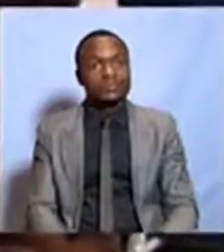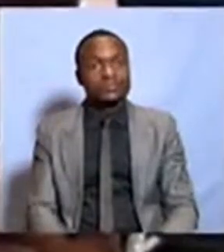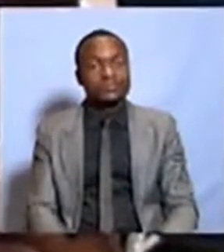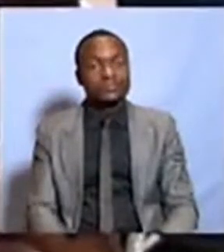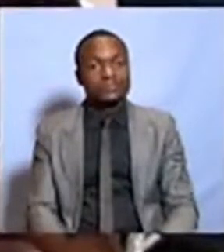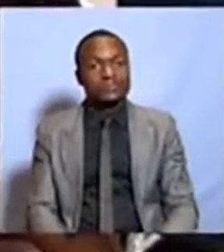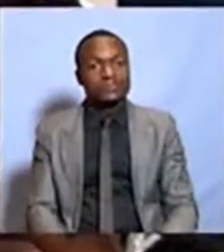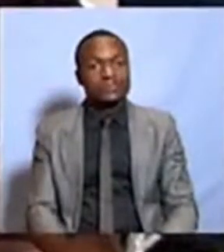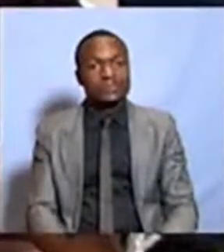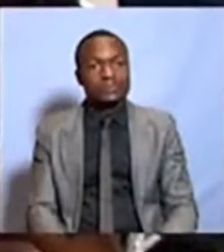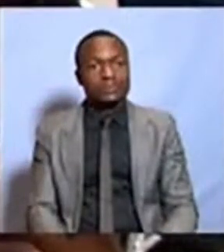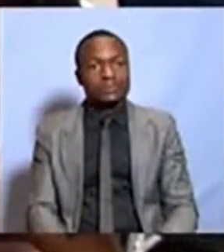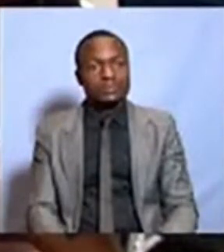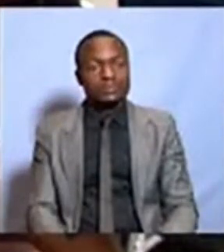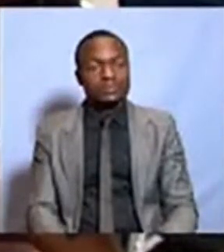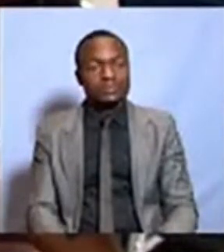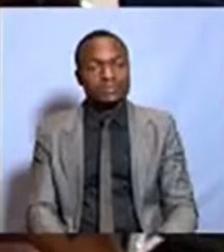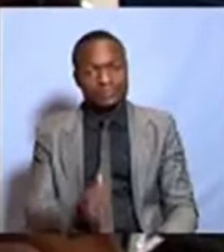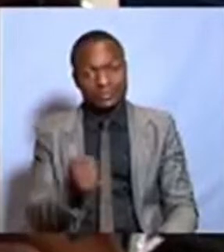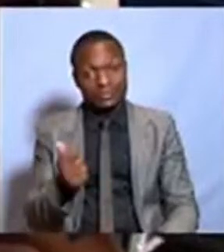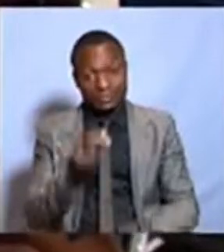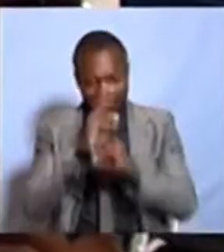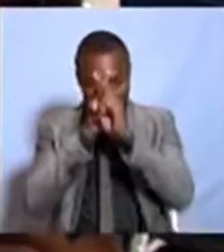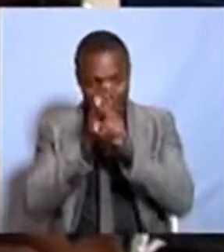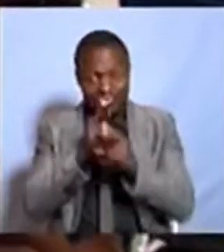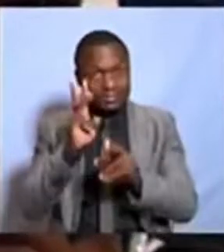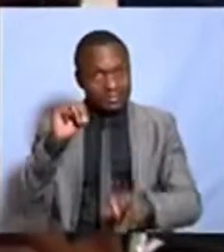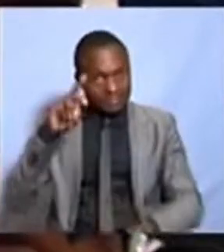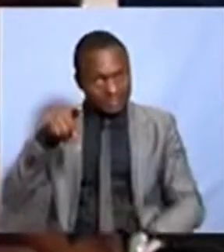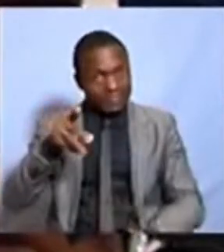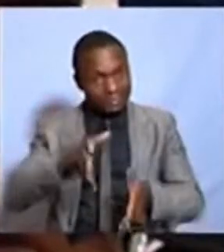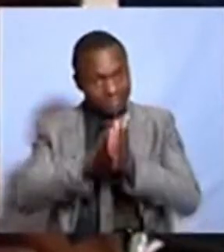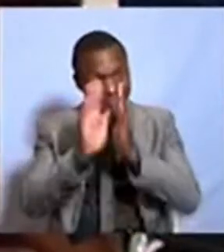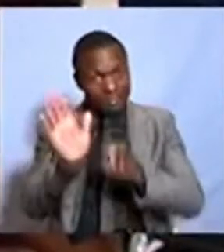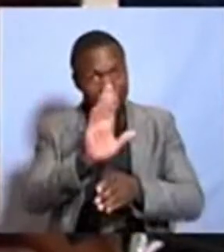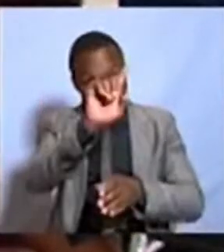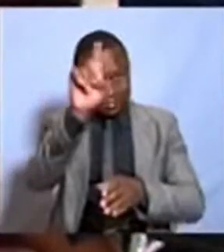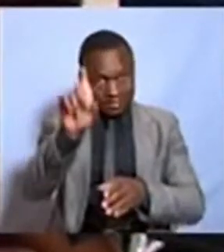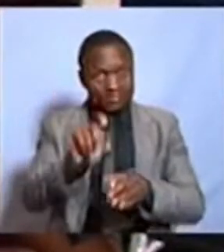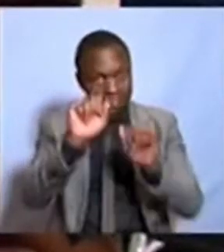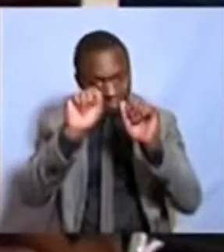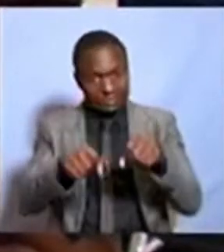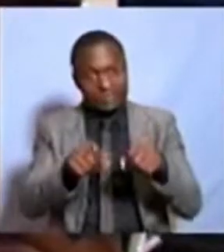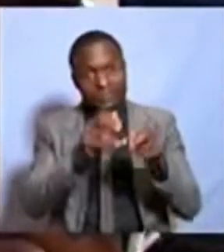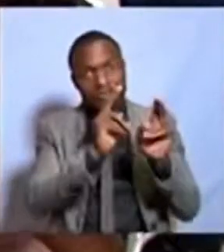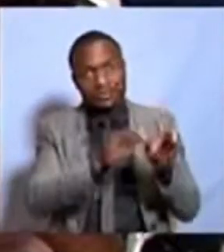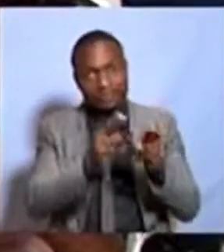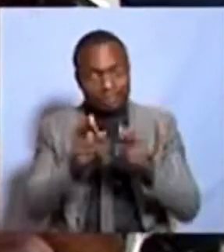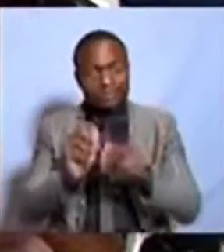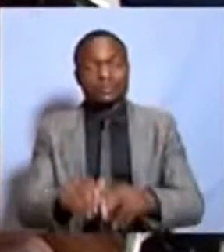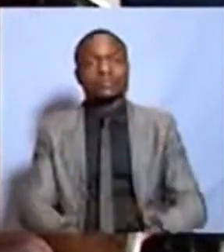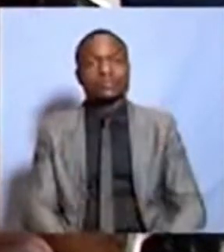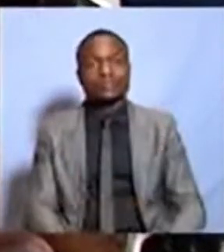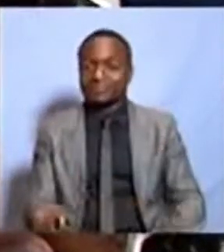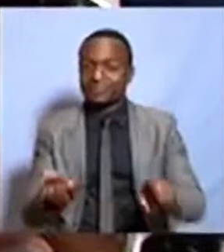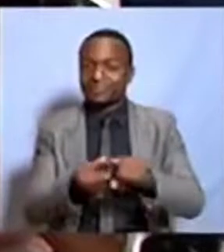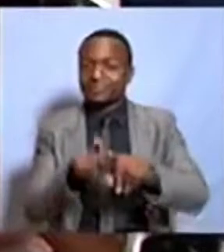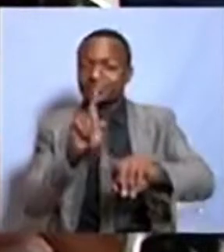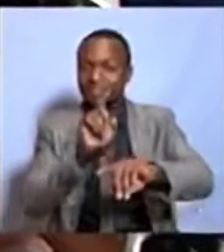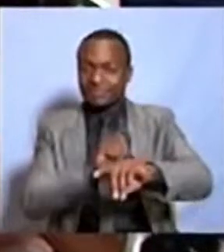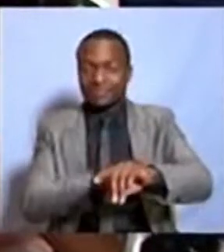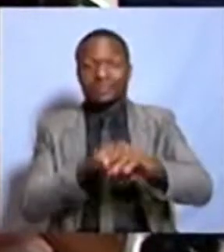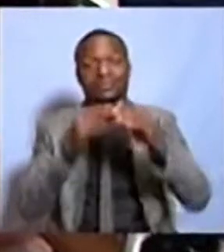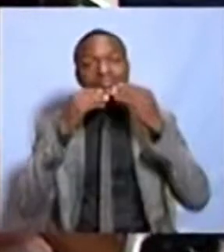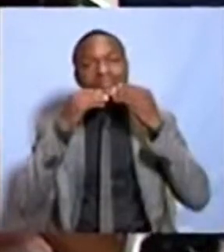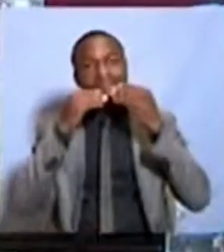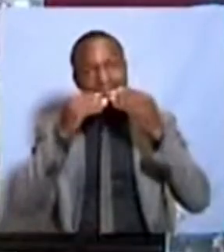Chivombwe to ask their questions, then you can answer at the same time. All right,